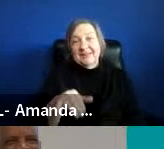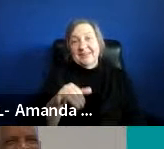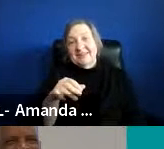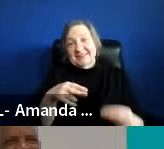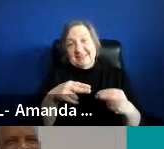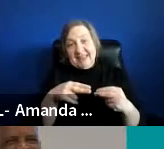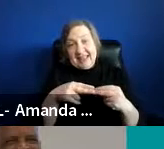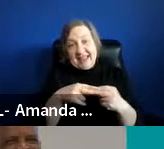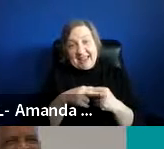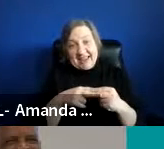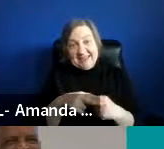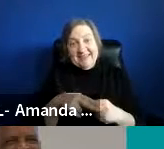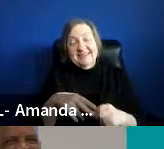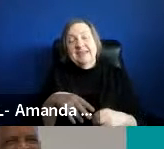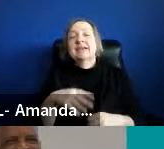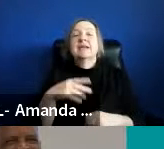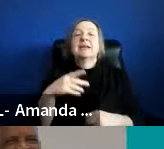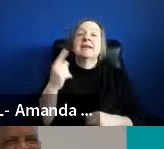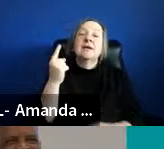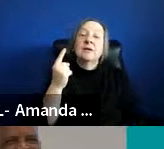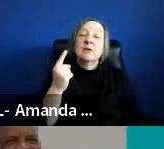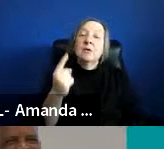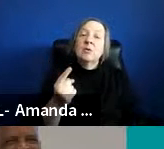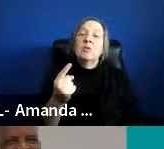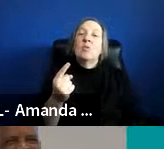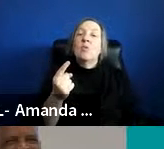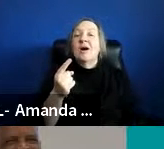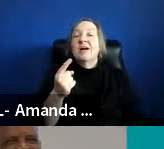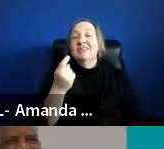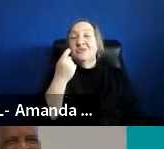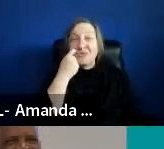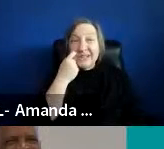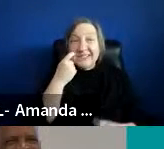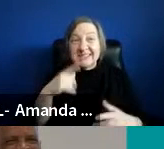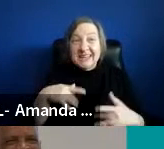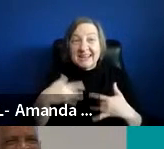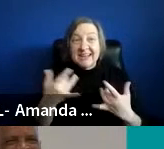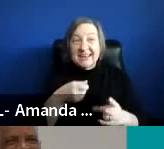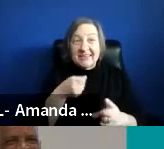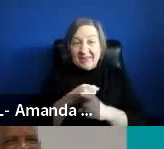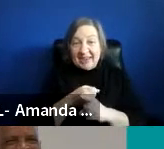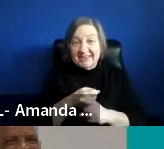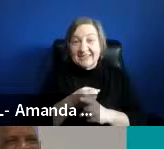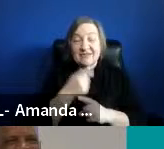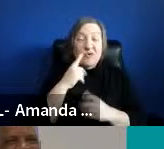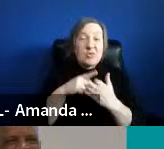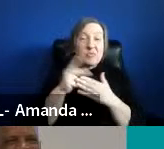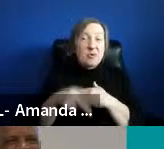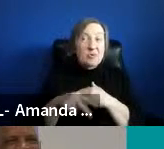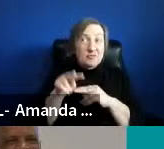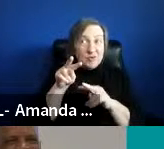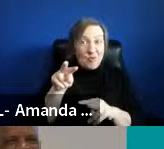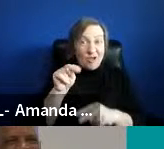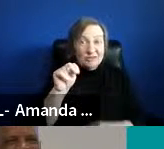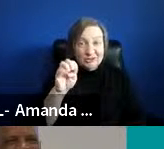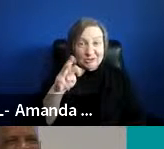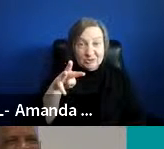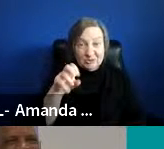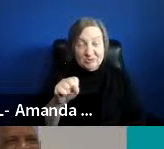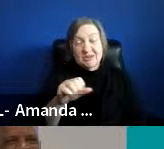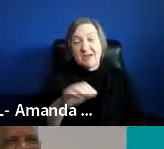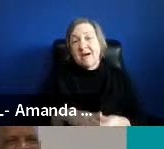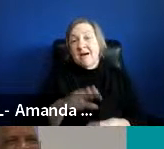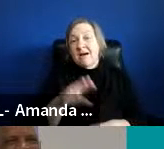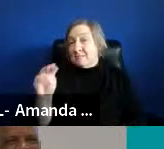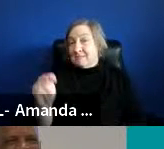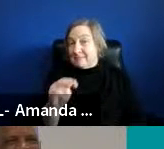slides, but you know, one of the most recent events on the program, if you've seen the news, on